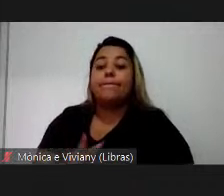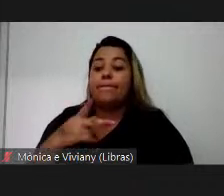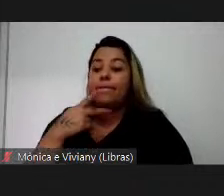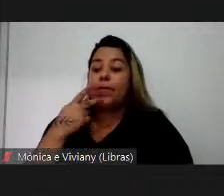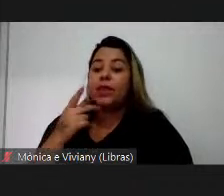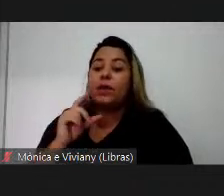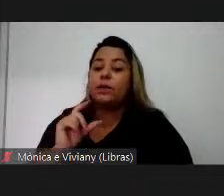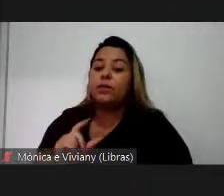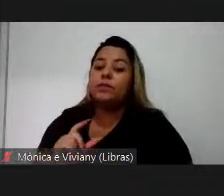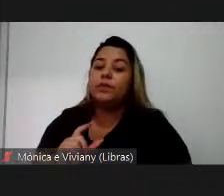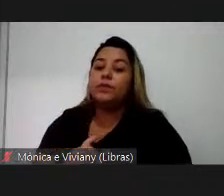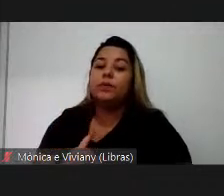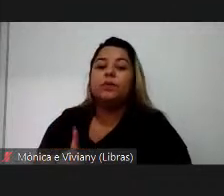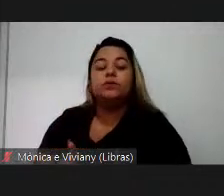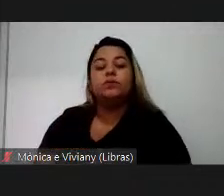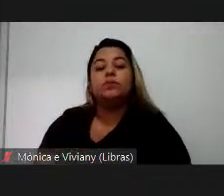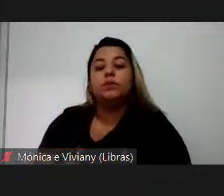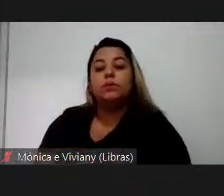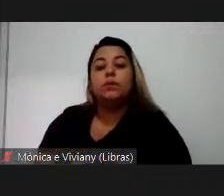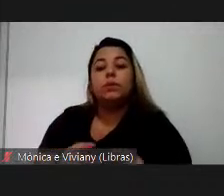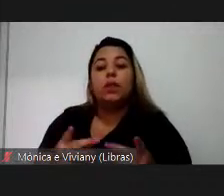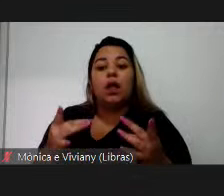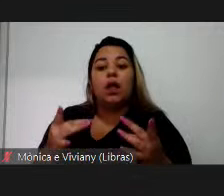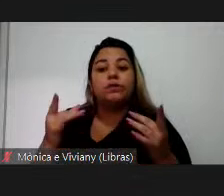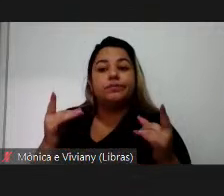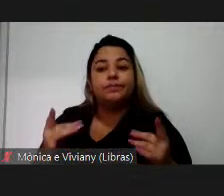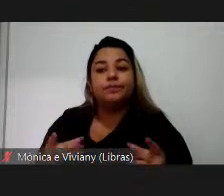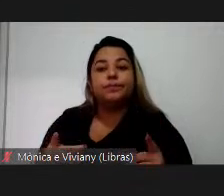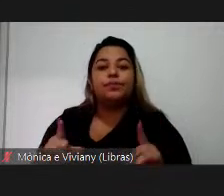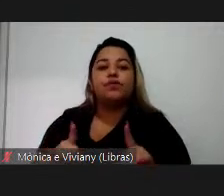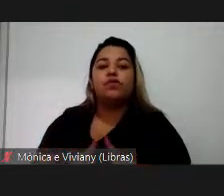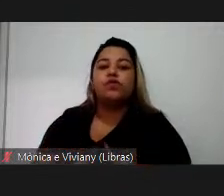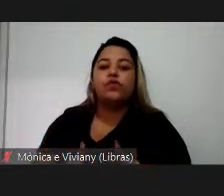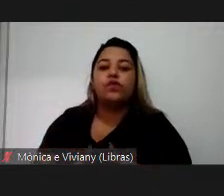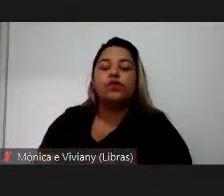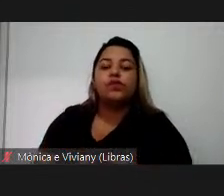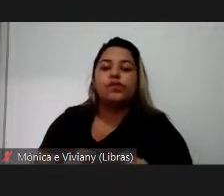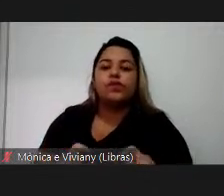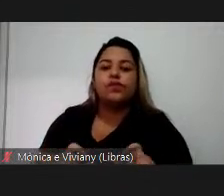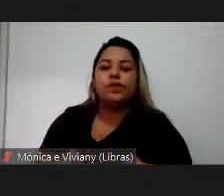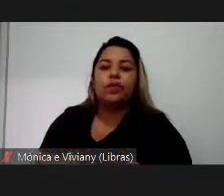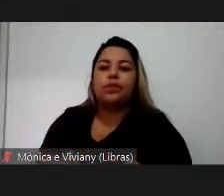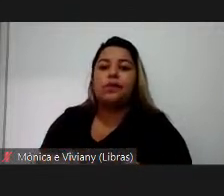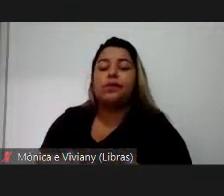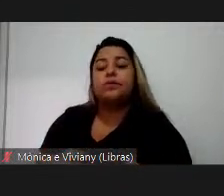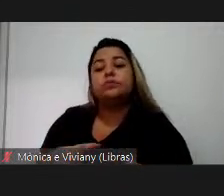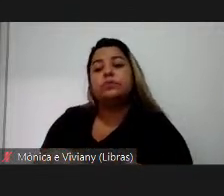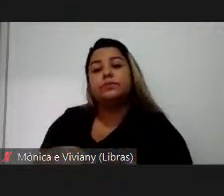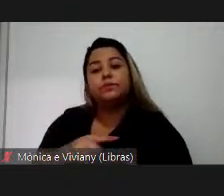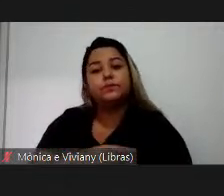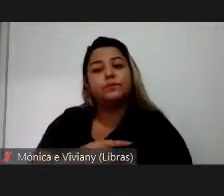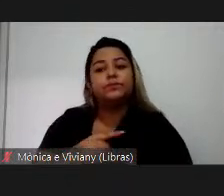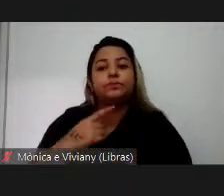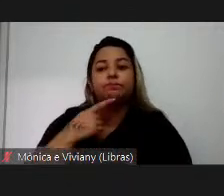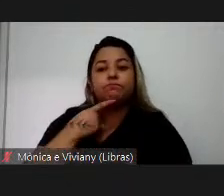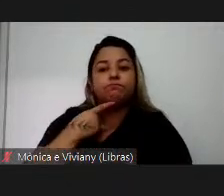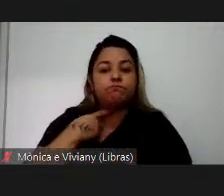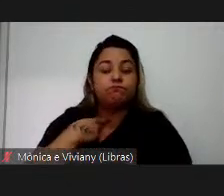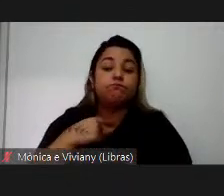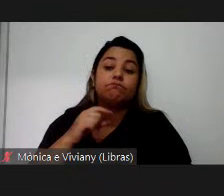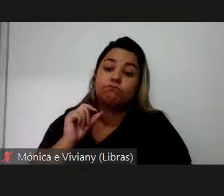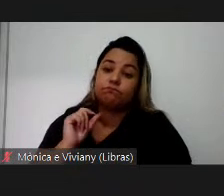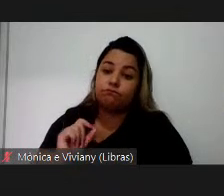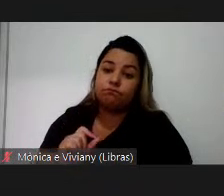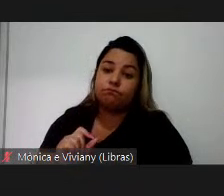So I'm going to speak about the detail of the recommendation. Our intention